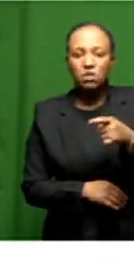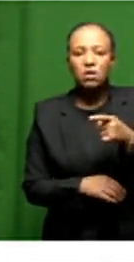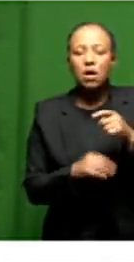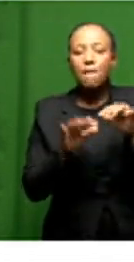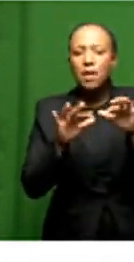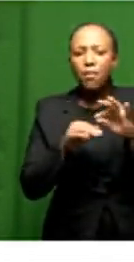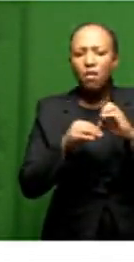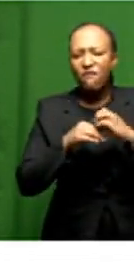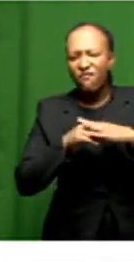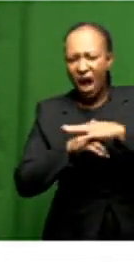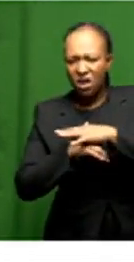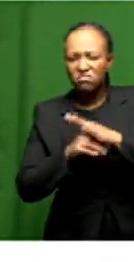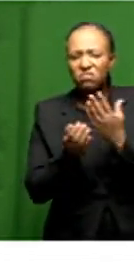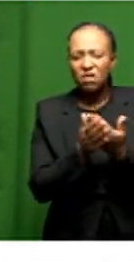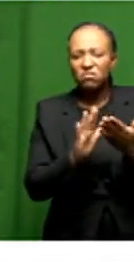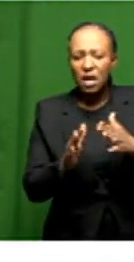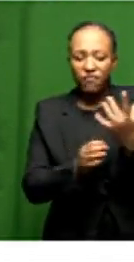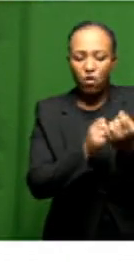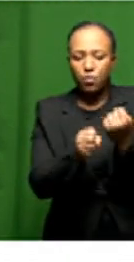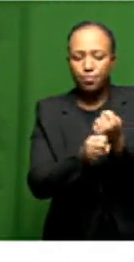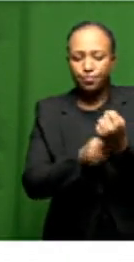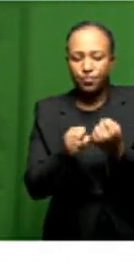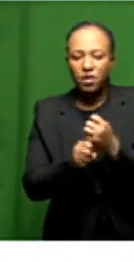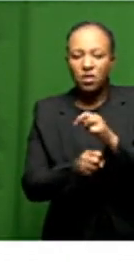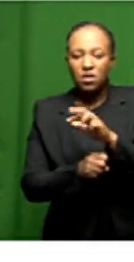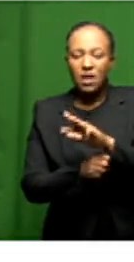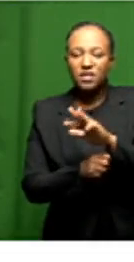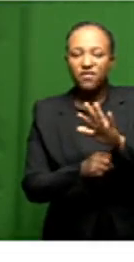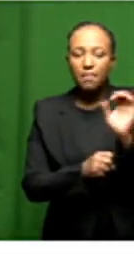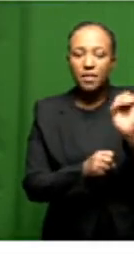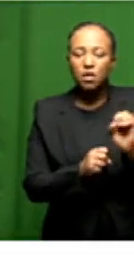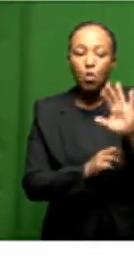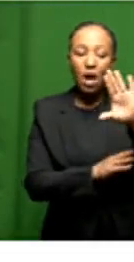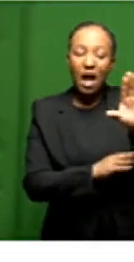virus each year, with about 95% of these deaths mainly